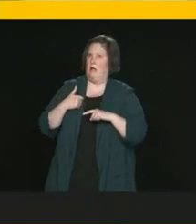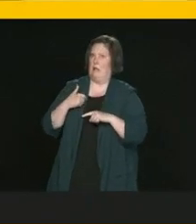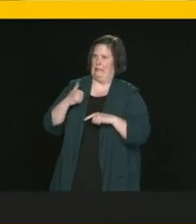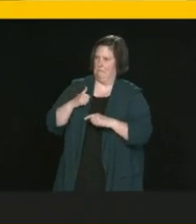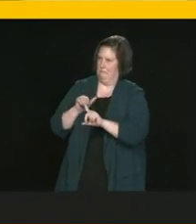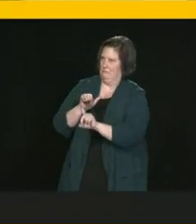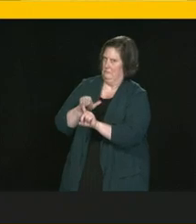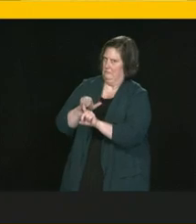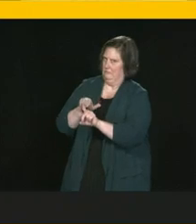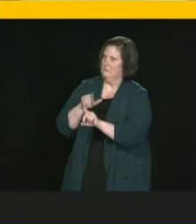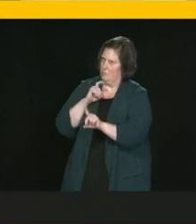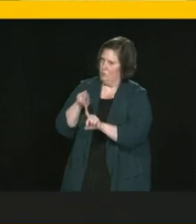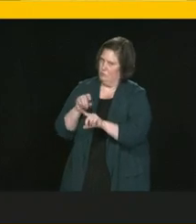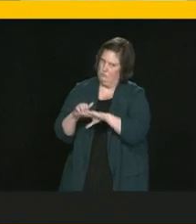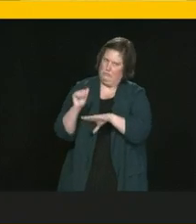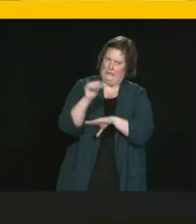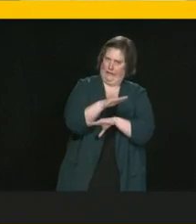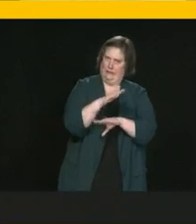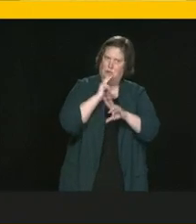know